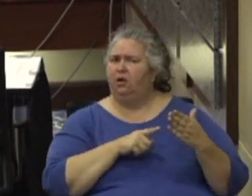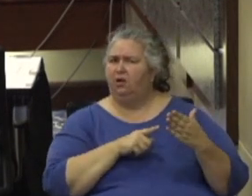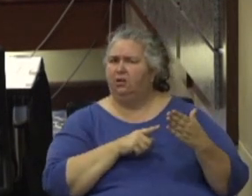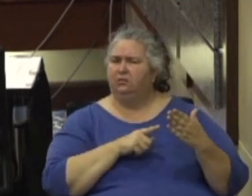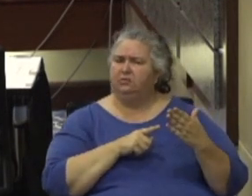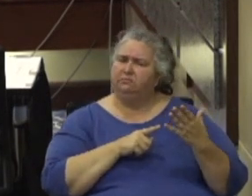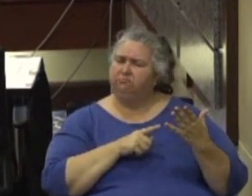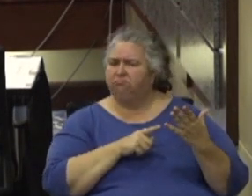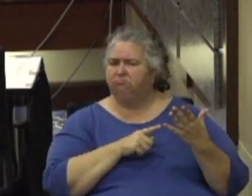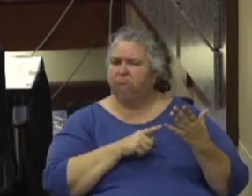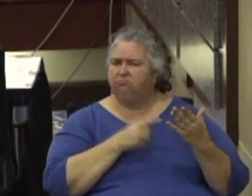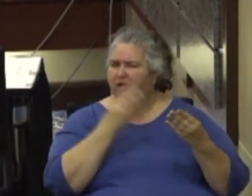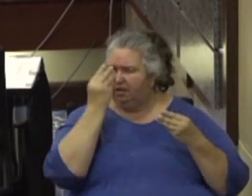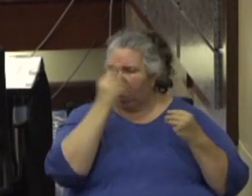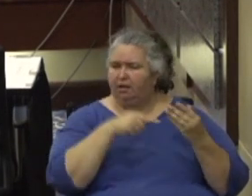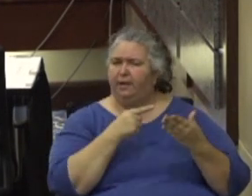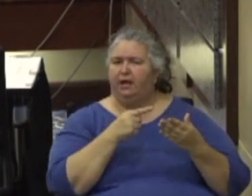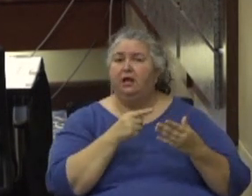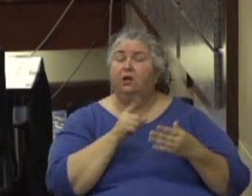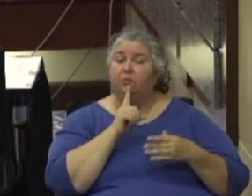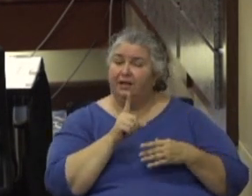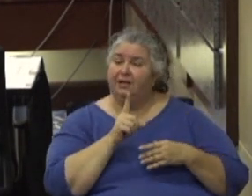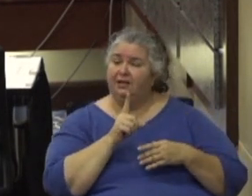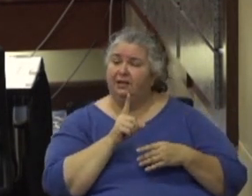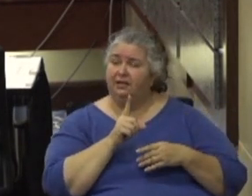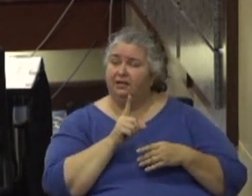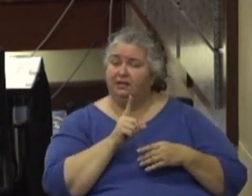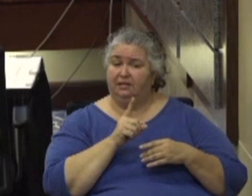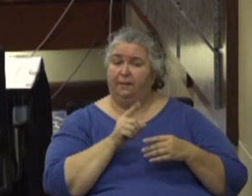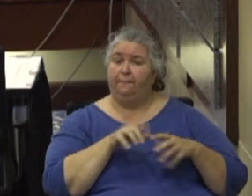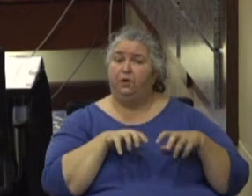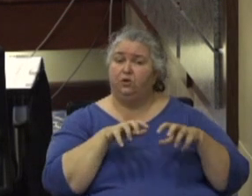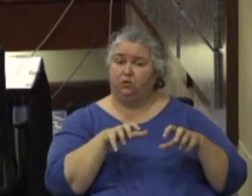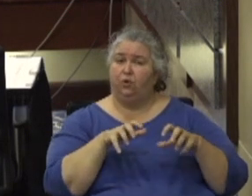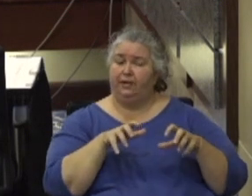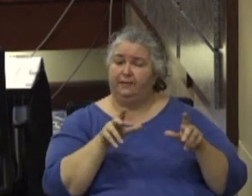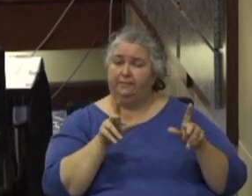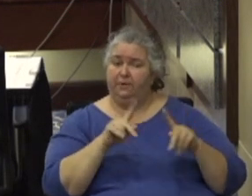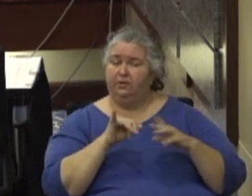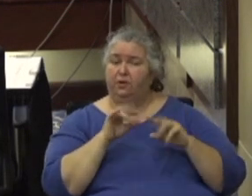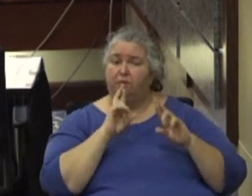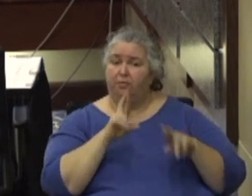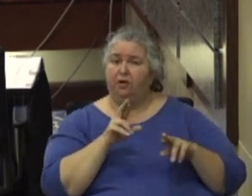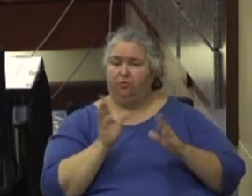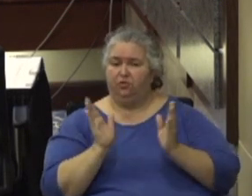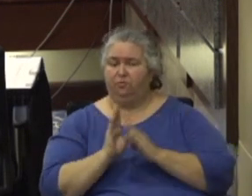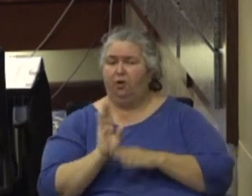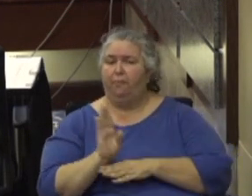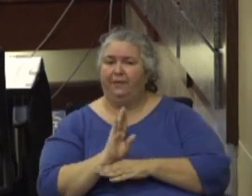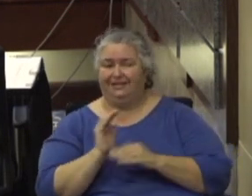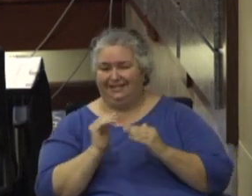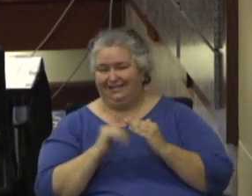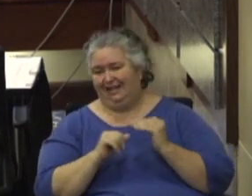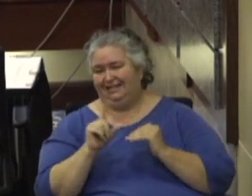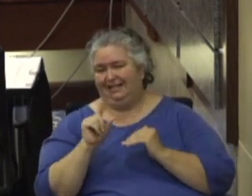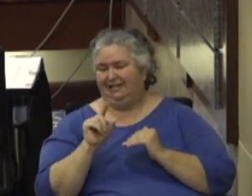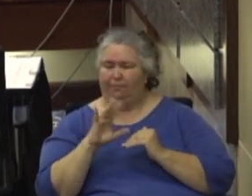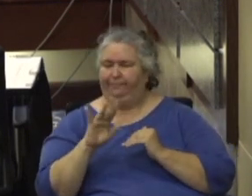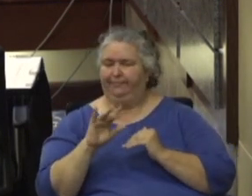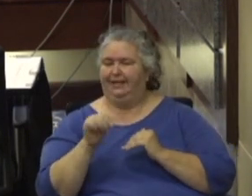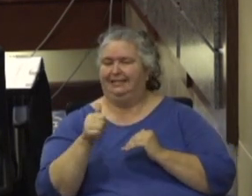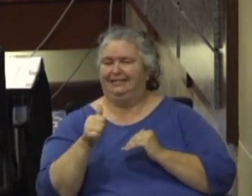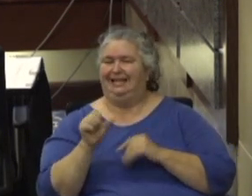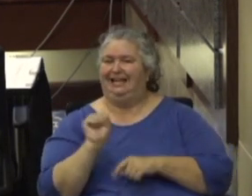seeking. Not surprising, the vast majority of the respondents were small businesses, less than 10 employees, and the